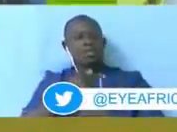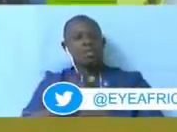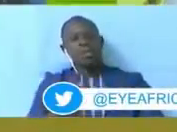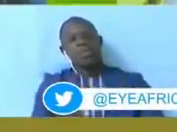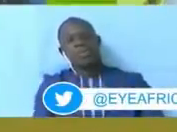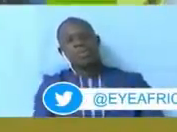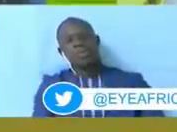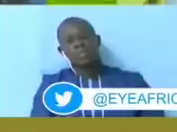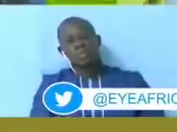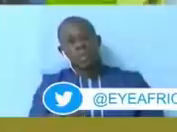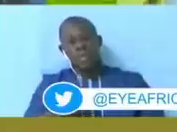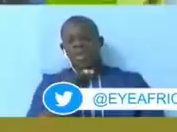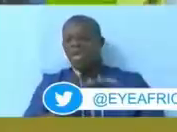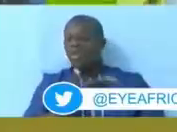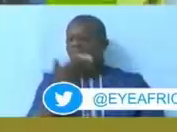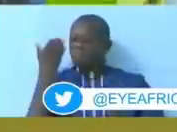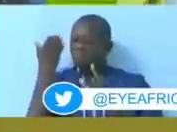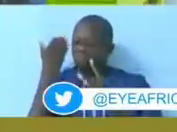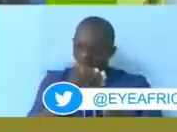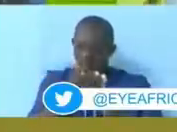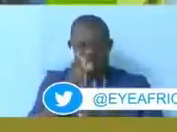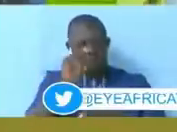Because I had faith in the country.